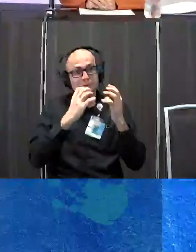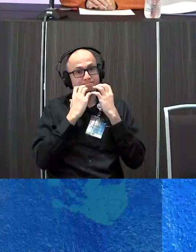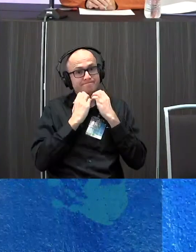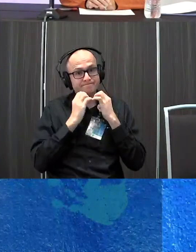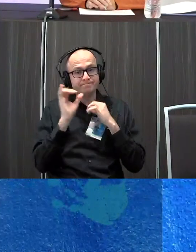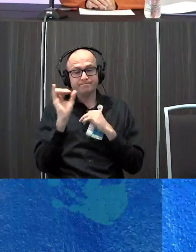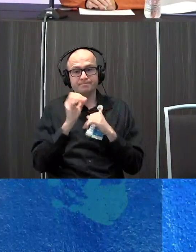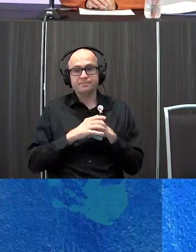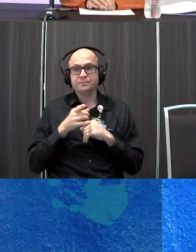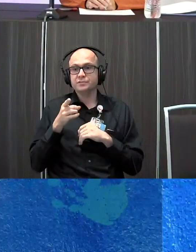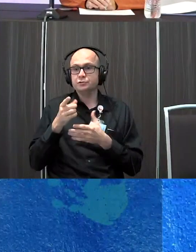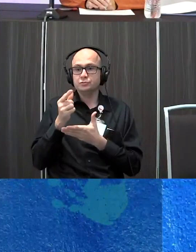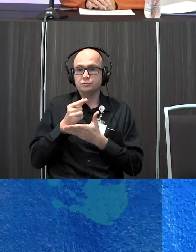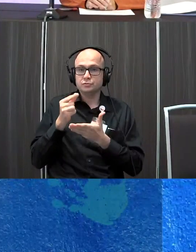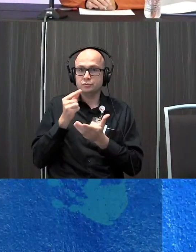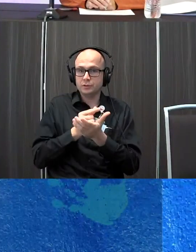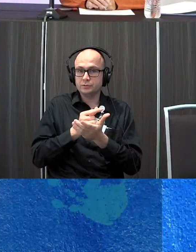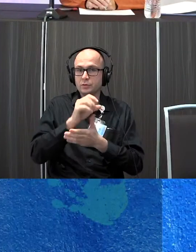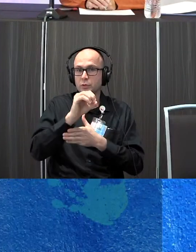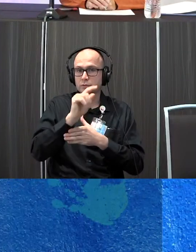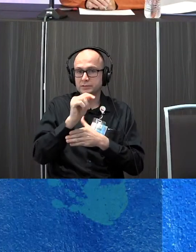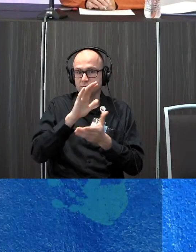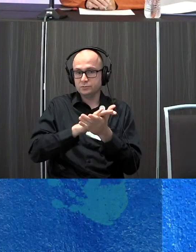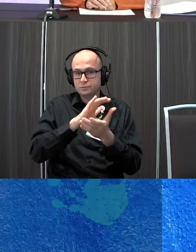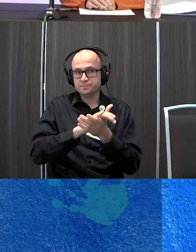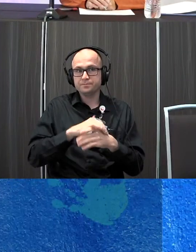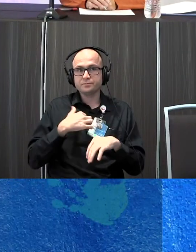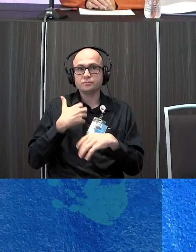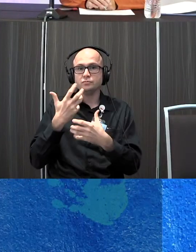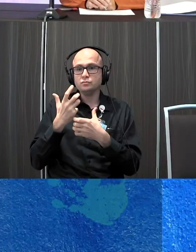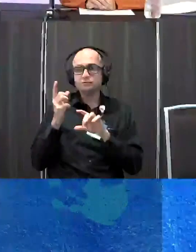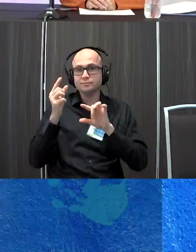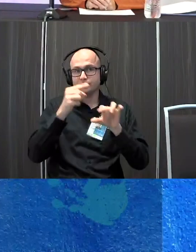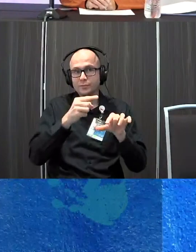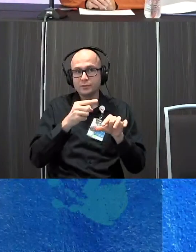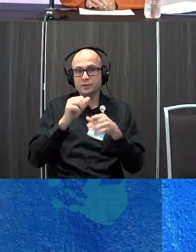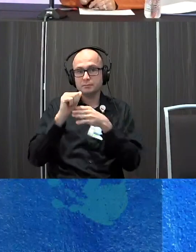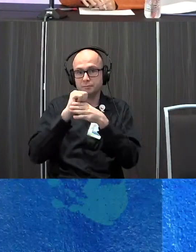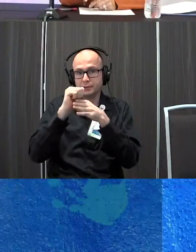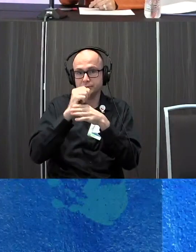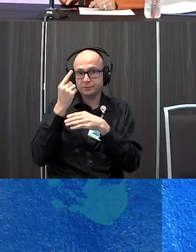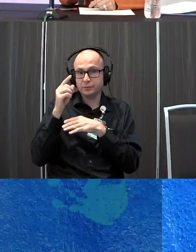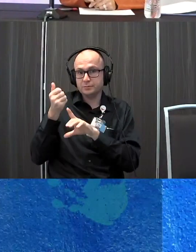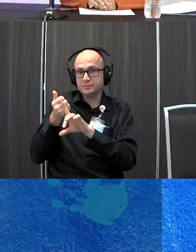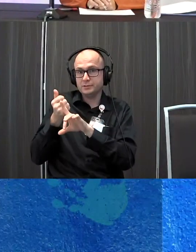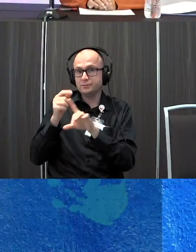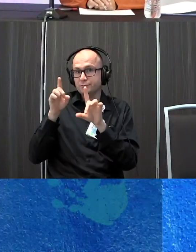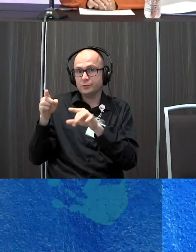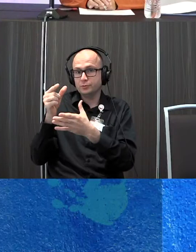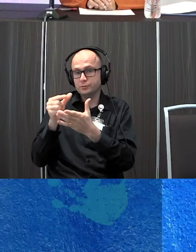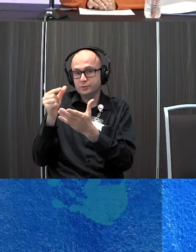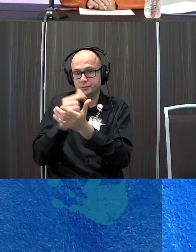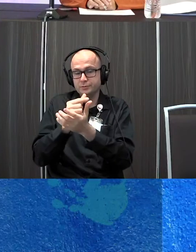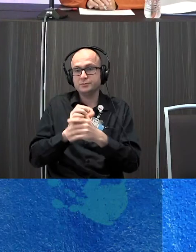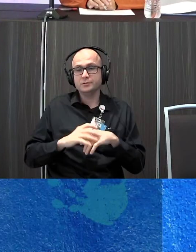And so she was graduating from occupational therapy school. So we wanted him to be able to go. So we actually practiced for him to be able to go to the